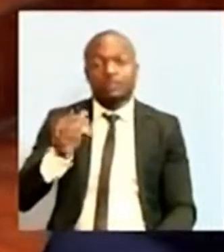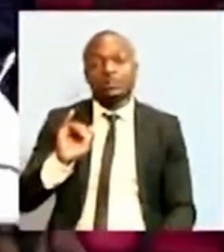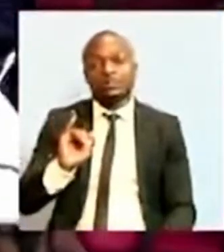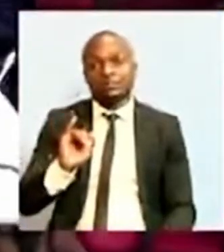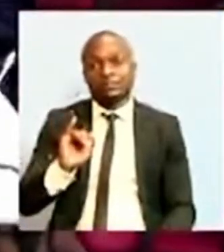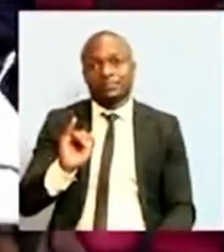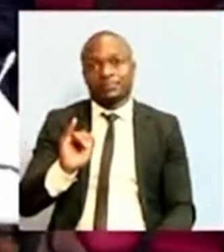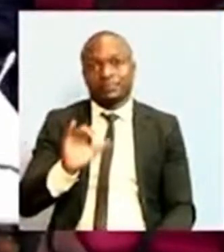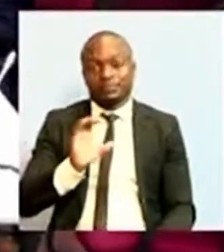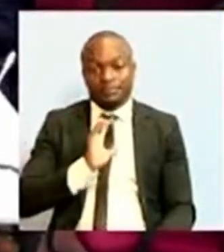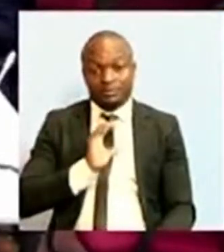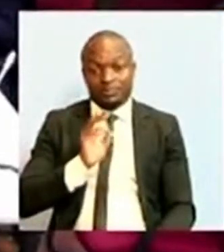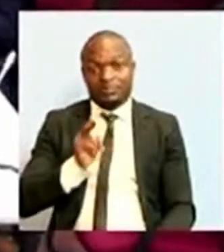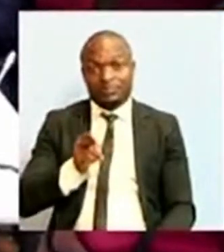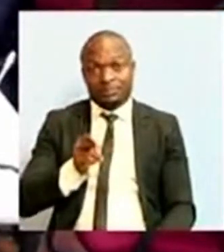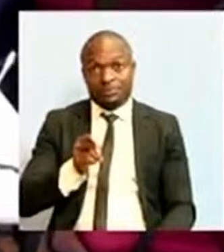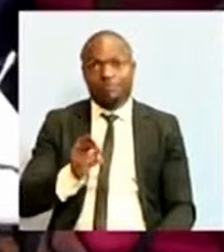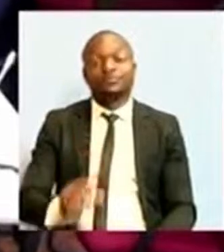Thank you.